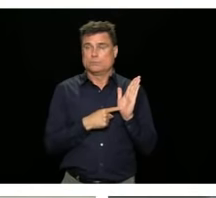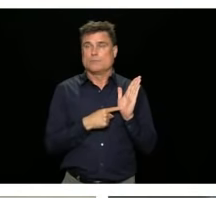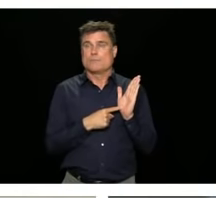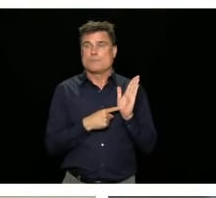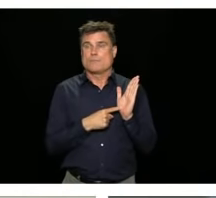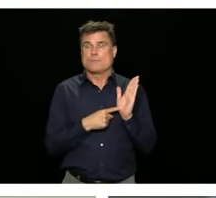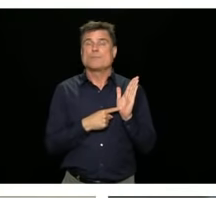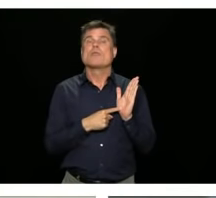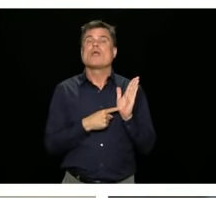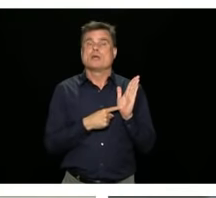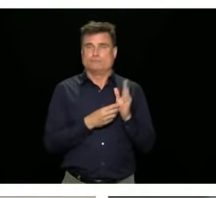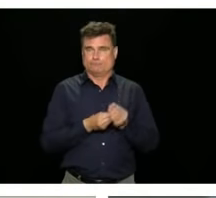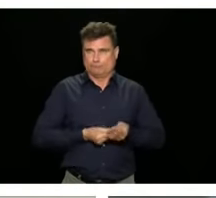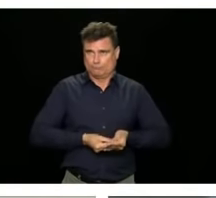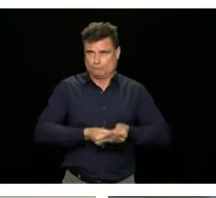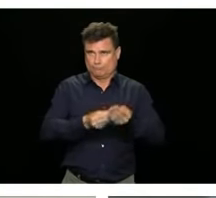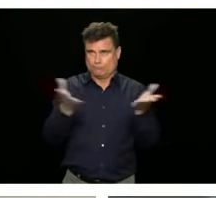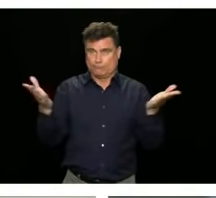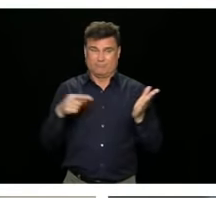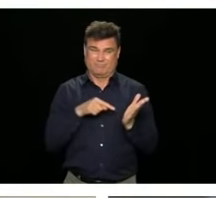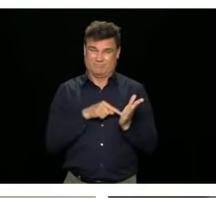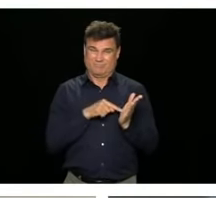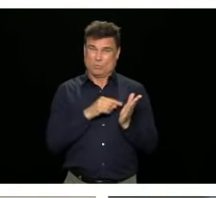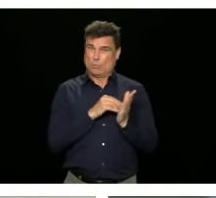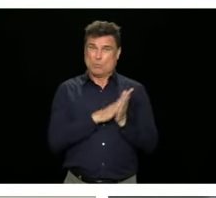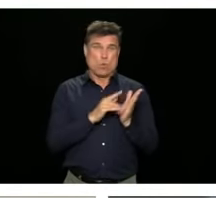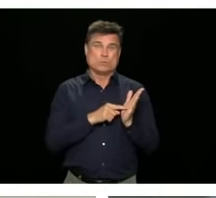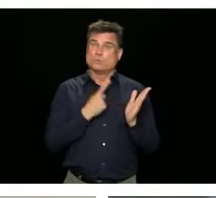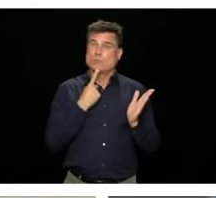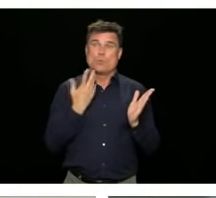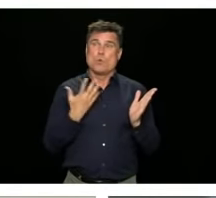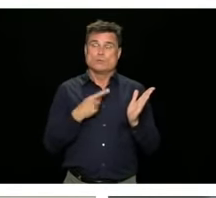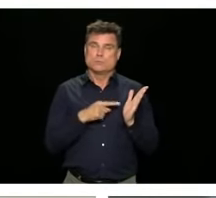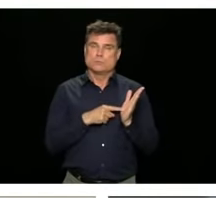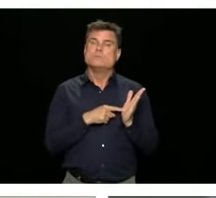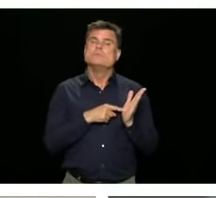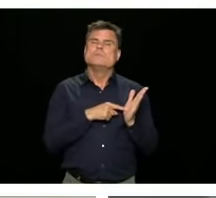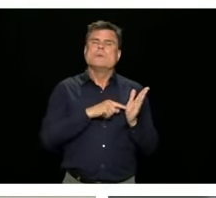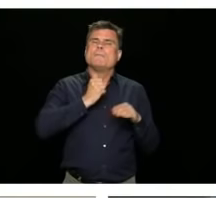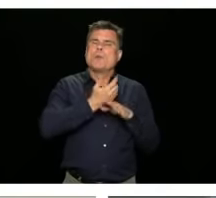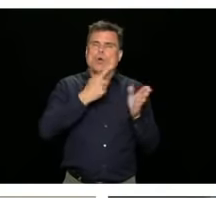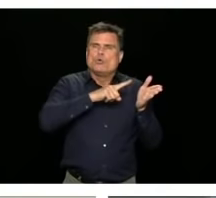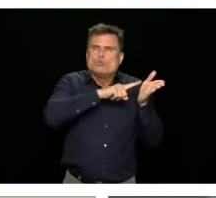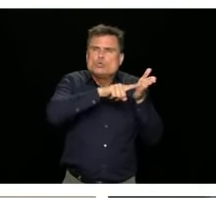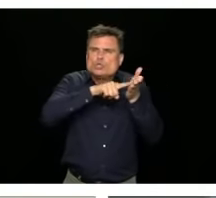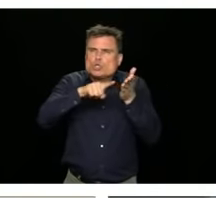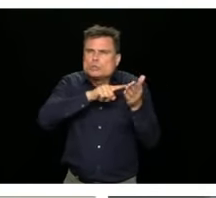of human rights tribunal decisions here in Vancouver, here in BC,